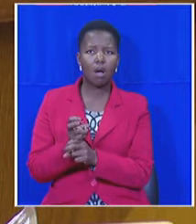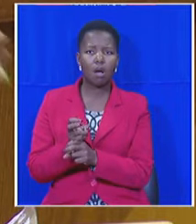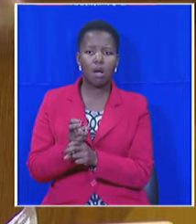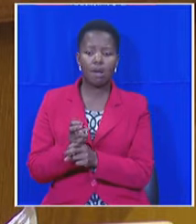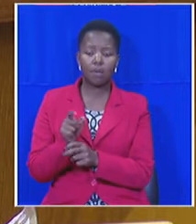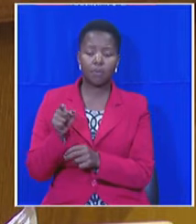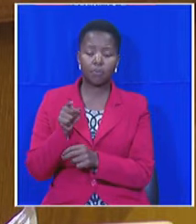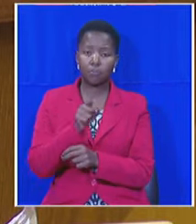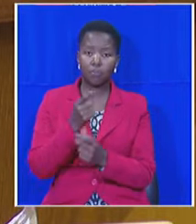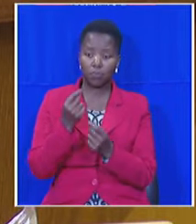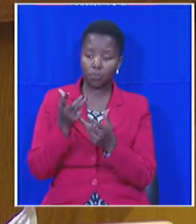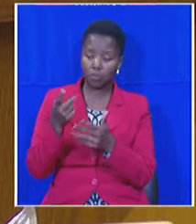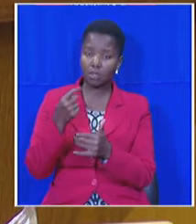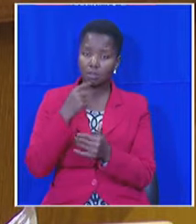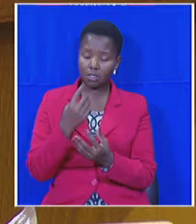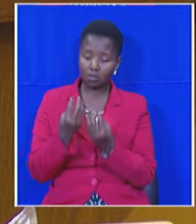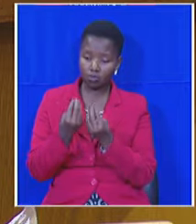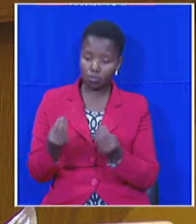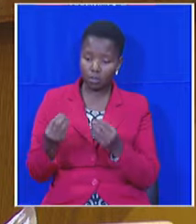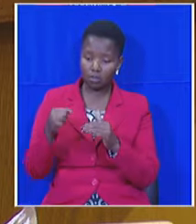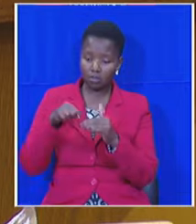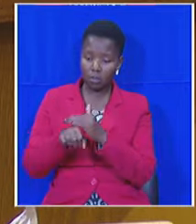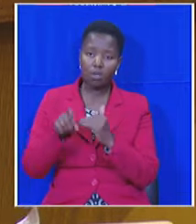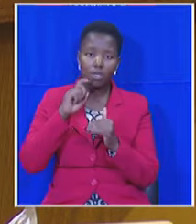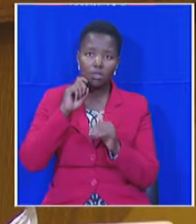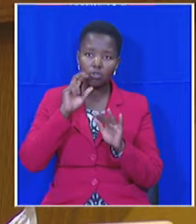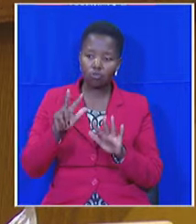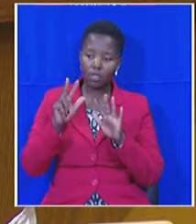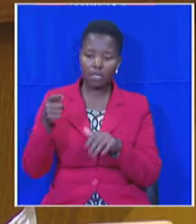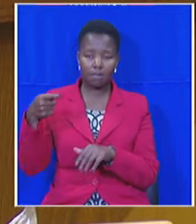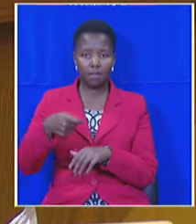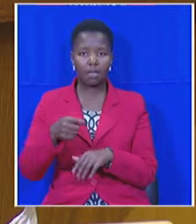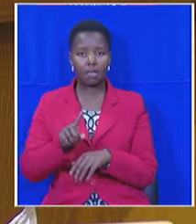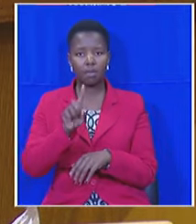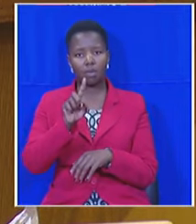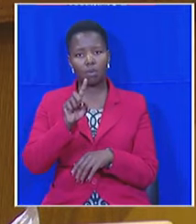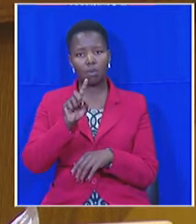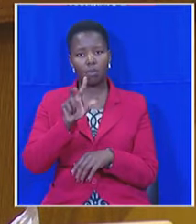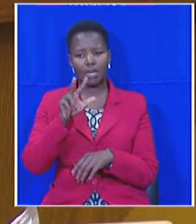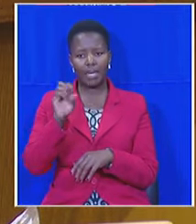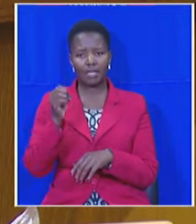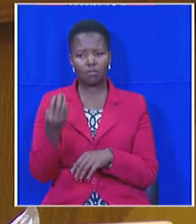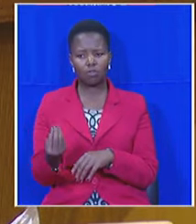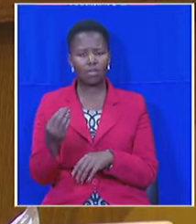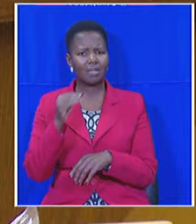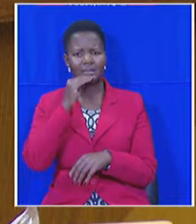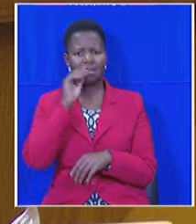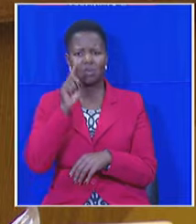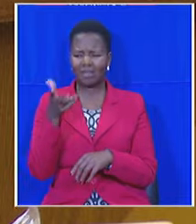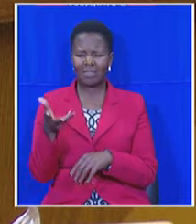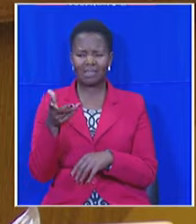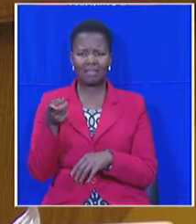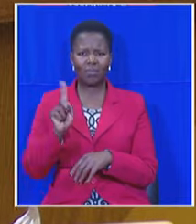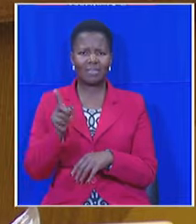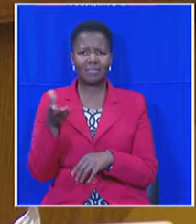18 years they have to pay 120 for that child. Kuyini kona lokho nikubiza nithi kuyini